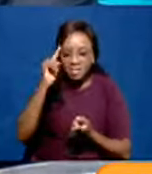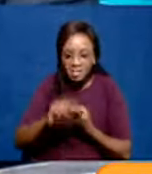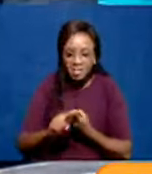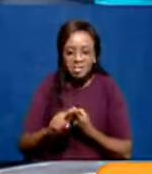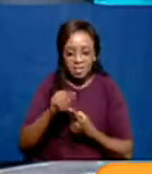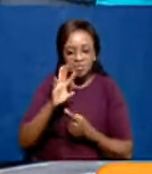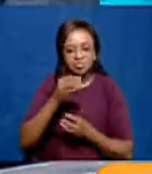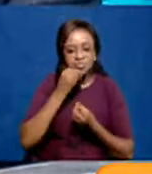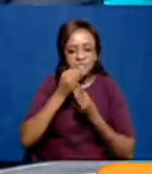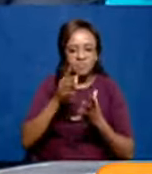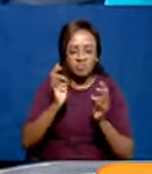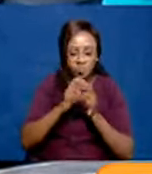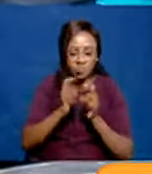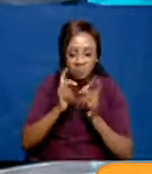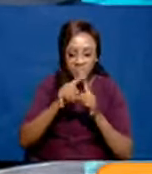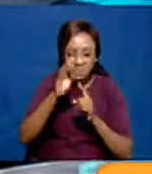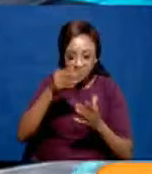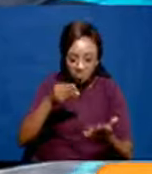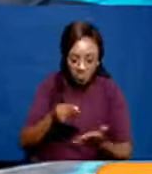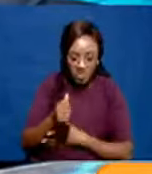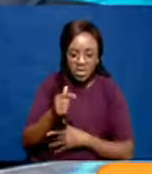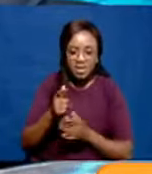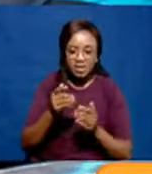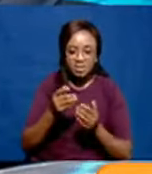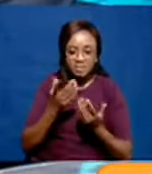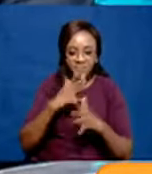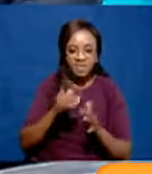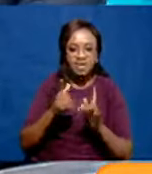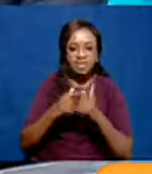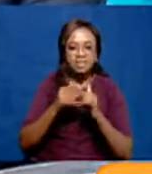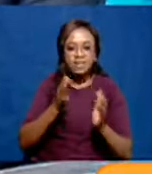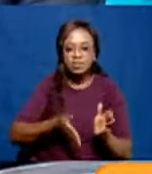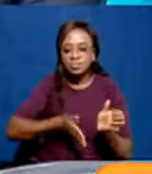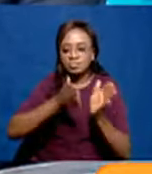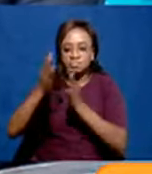those services, you're a fully paid up member. You automatically move on to the